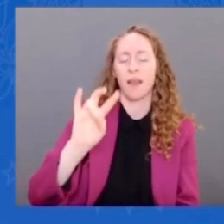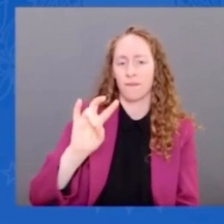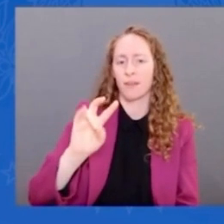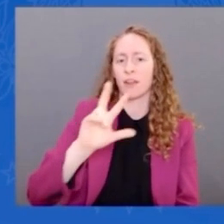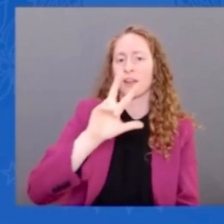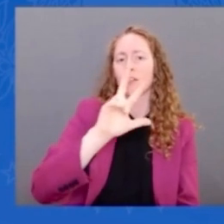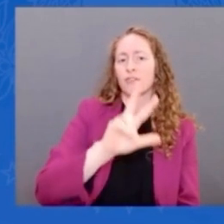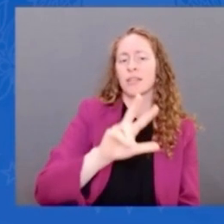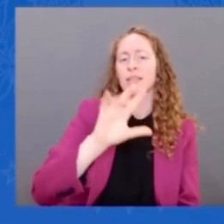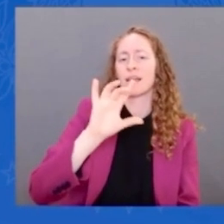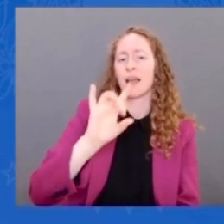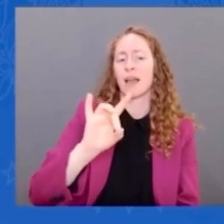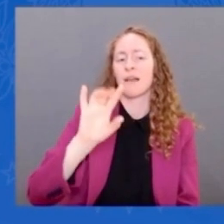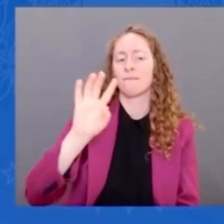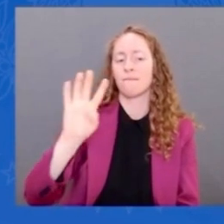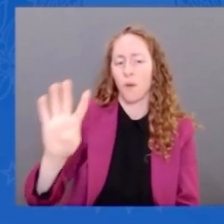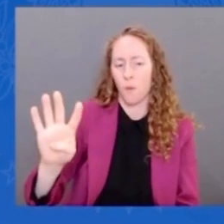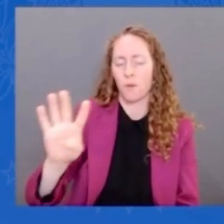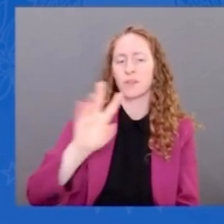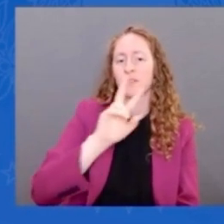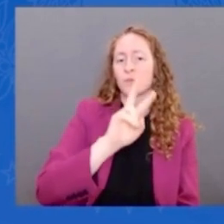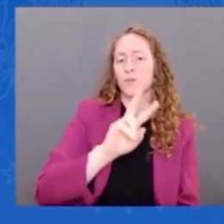877-384-2575. Now, if you got that, you're way ahead of me.